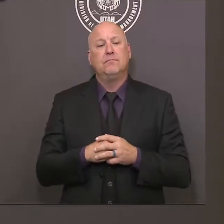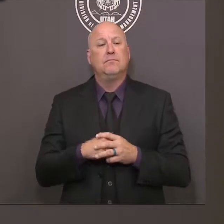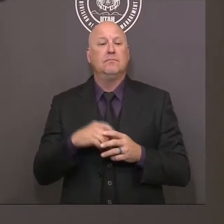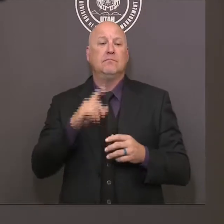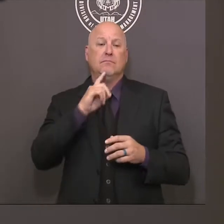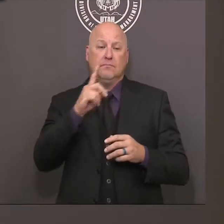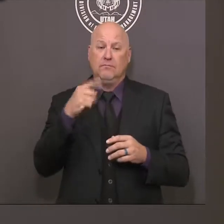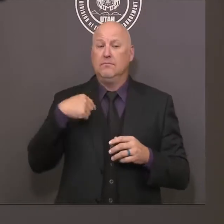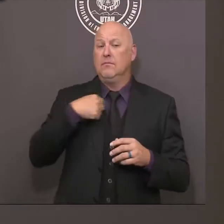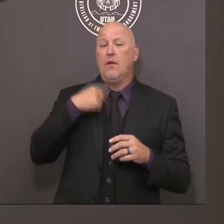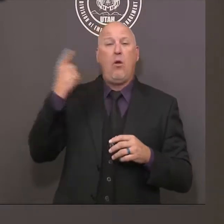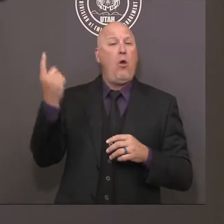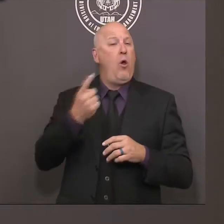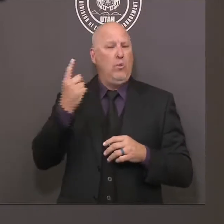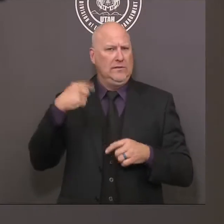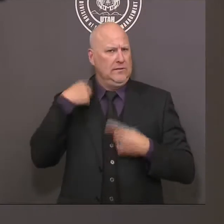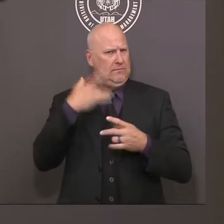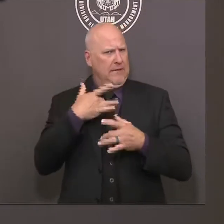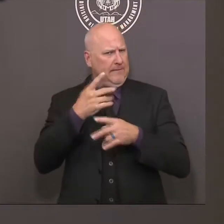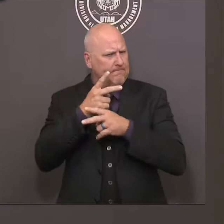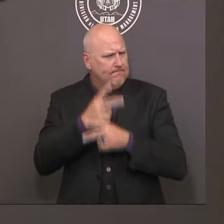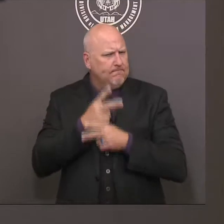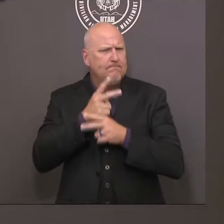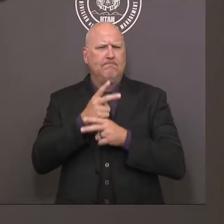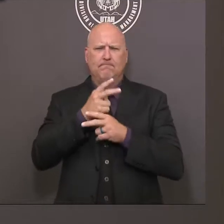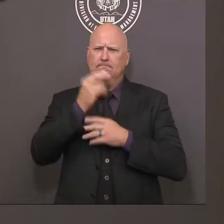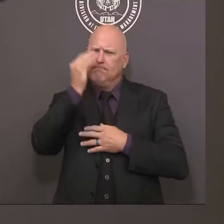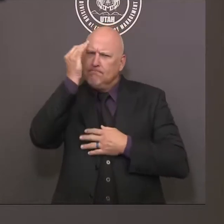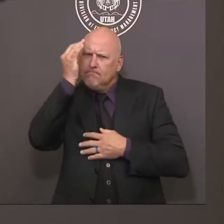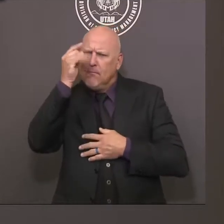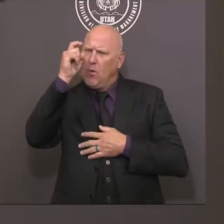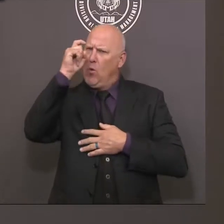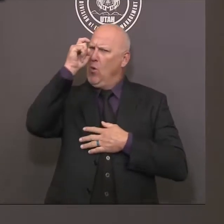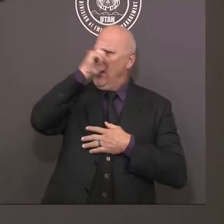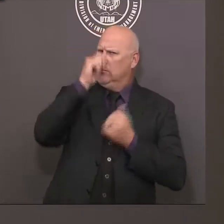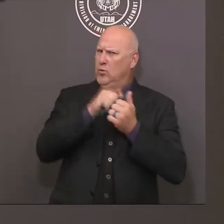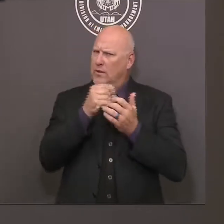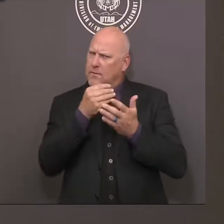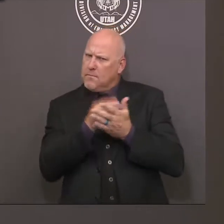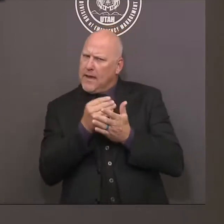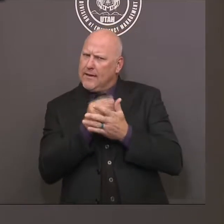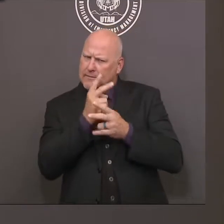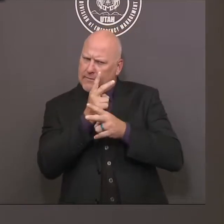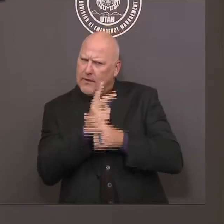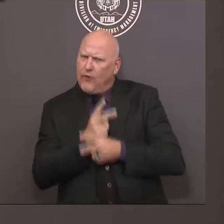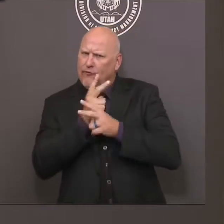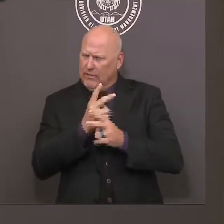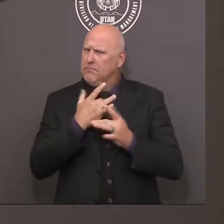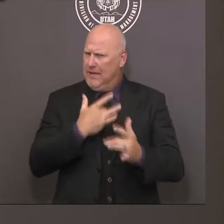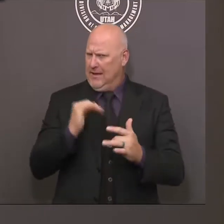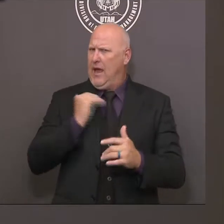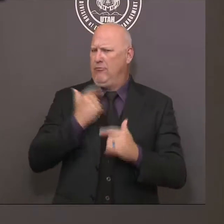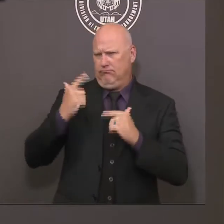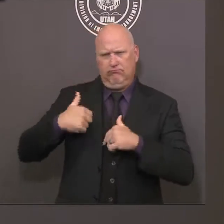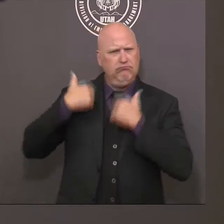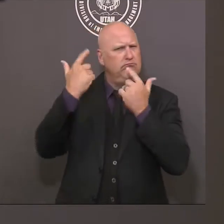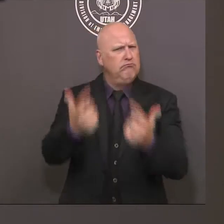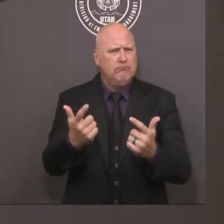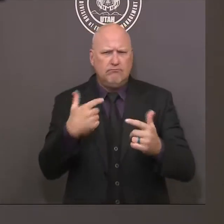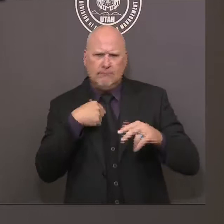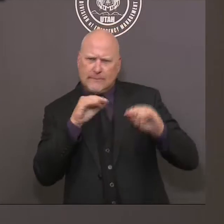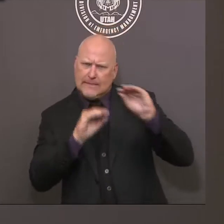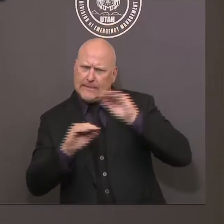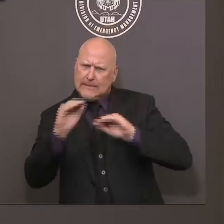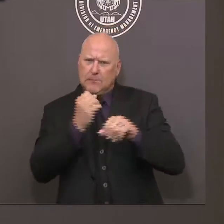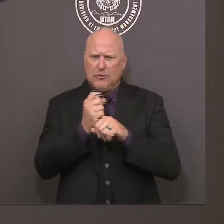sound, thoughtful, common sense way. Our consensus revenues that we have for 2020 and 2021 show that we have a